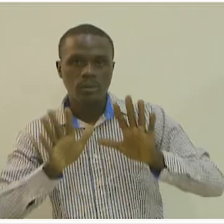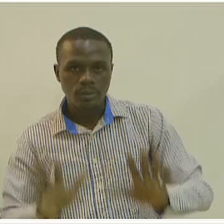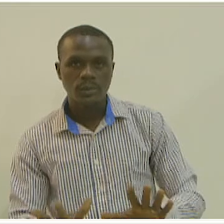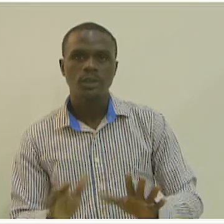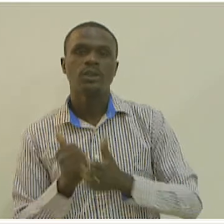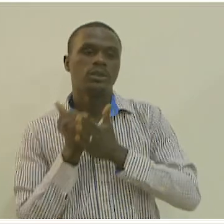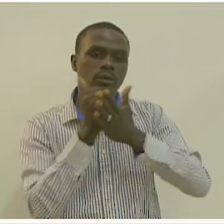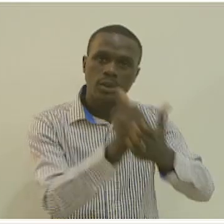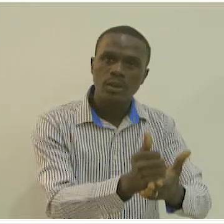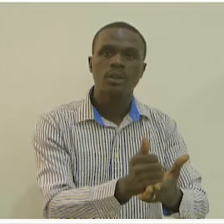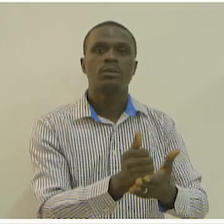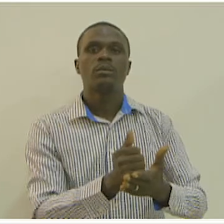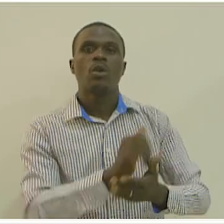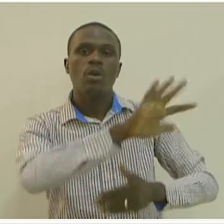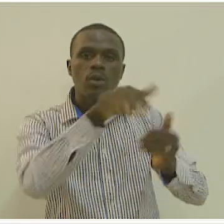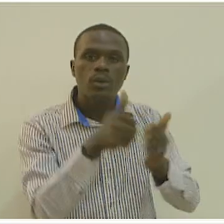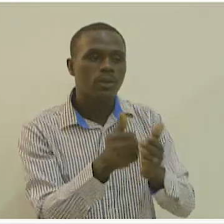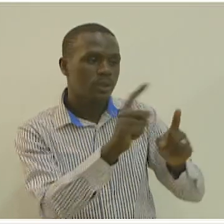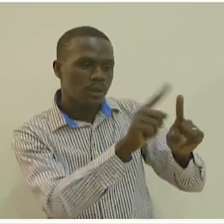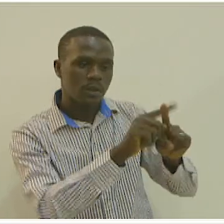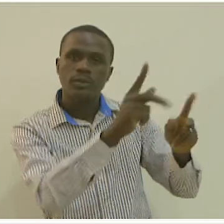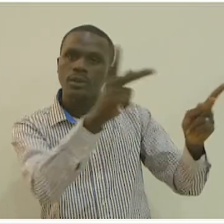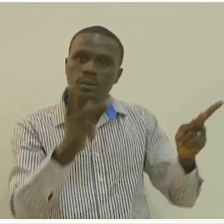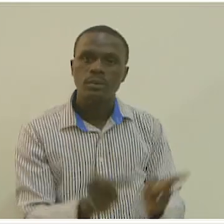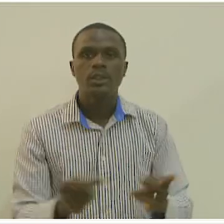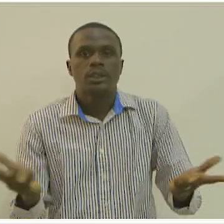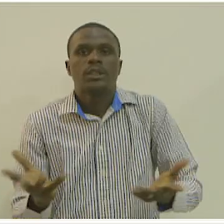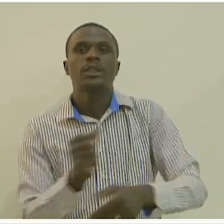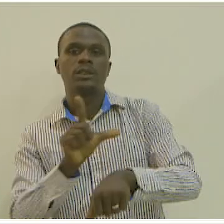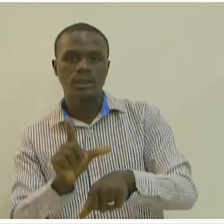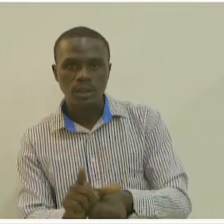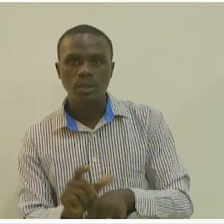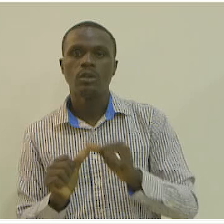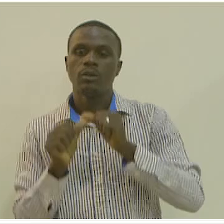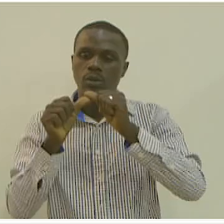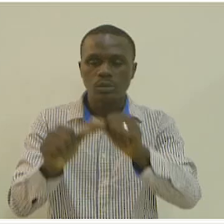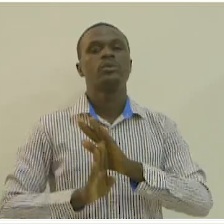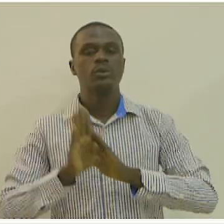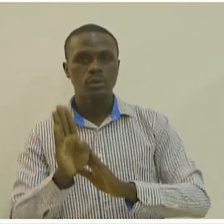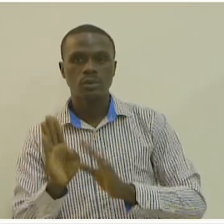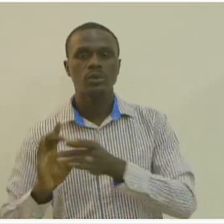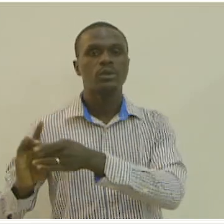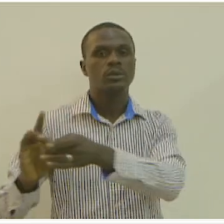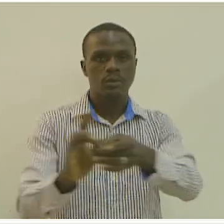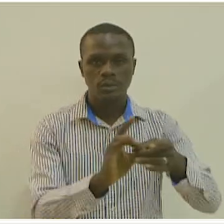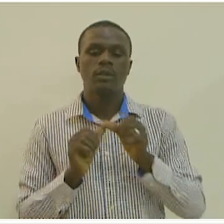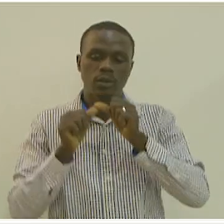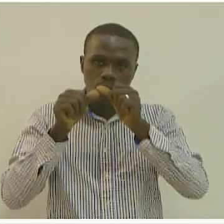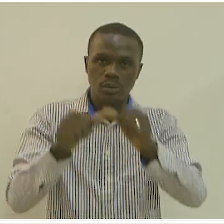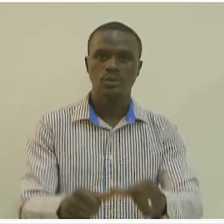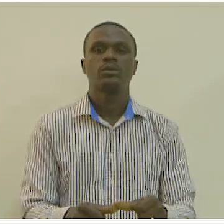the country, advocating for national cohesion and unity, and explicitly and